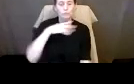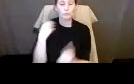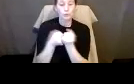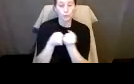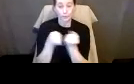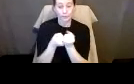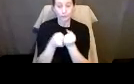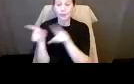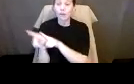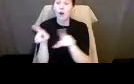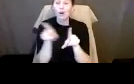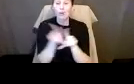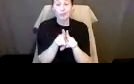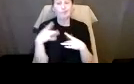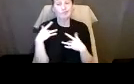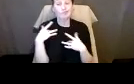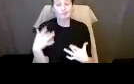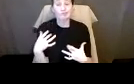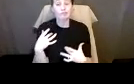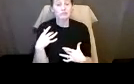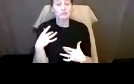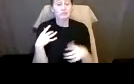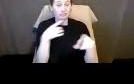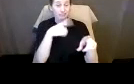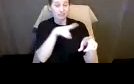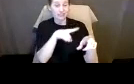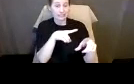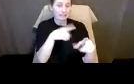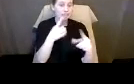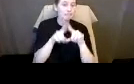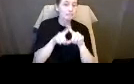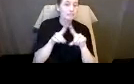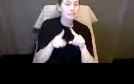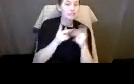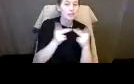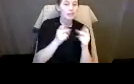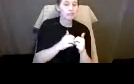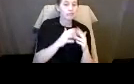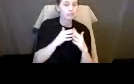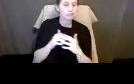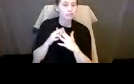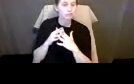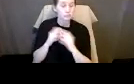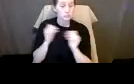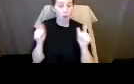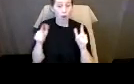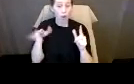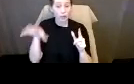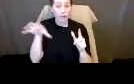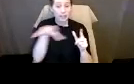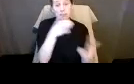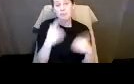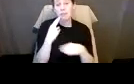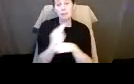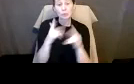it's also very likely that once these various places were constructed, all of these spaces might have been used